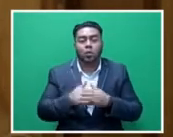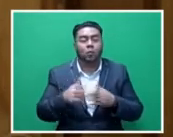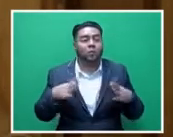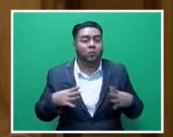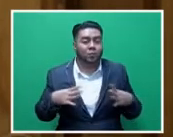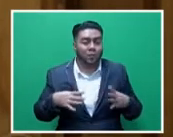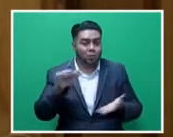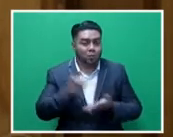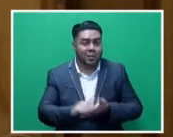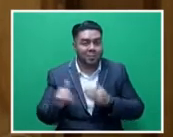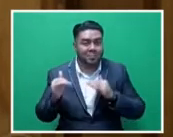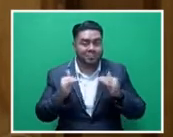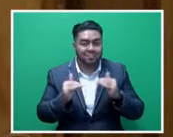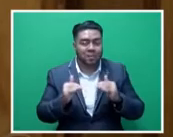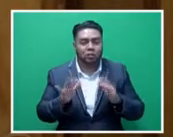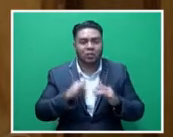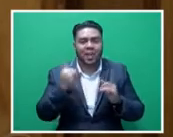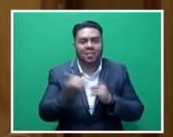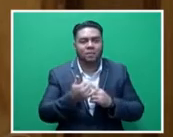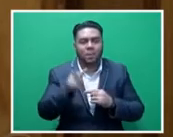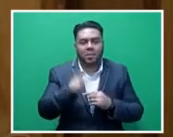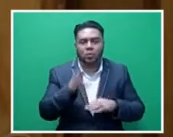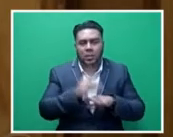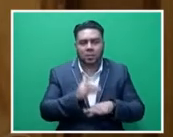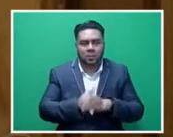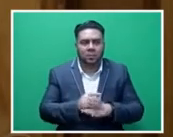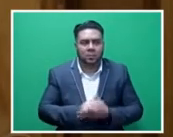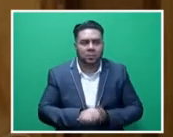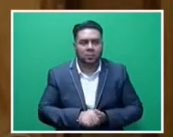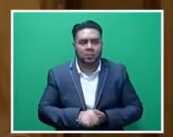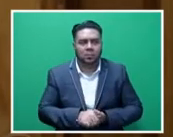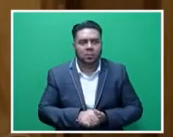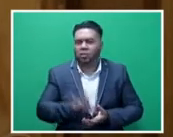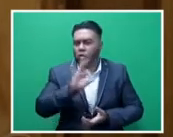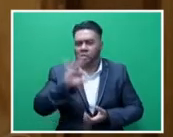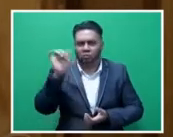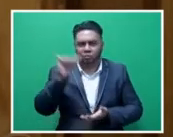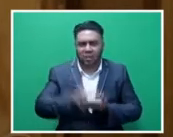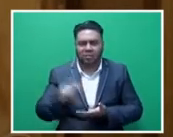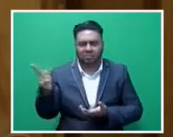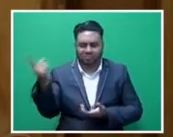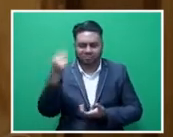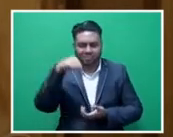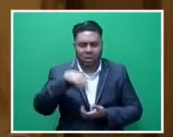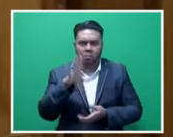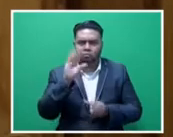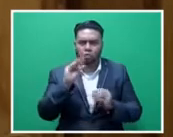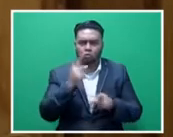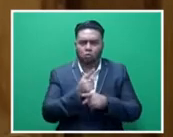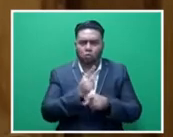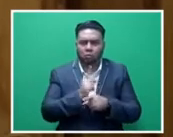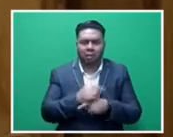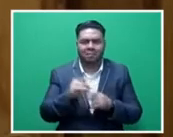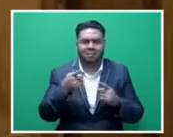rights-based society for persons with disability. So it's not right to come here, Mr. Speaker, and talk all negative that the